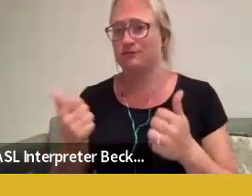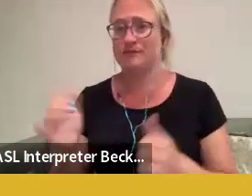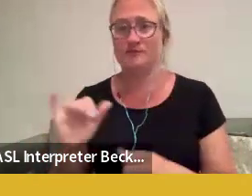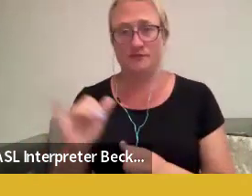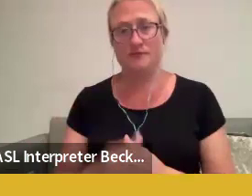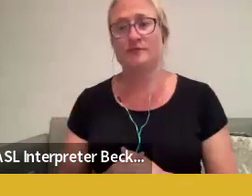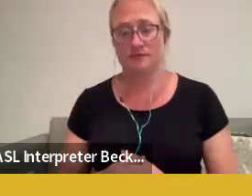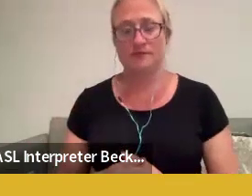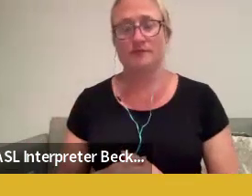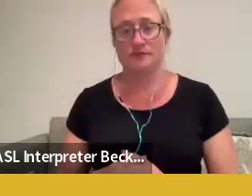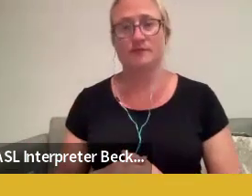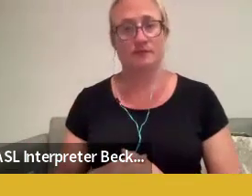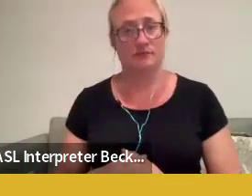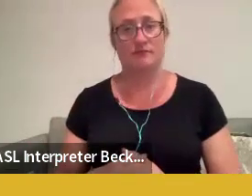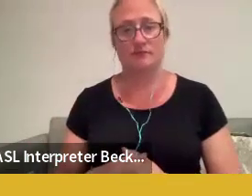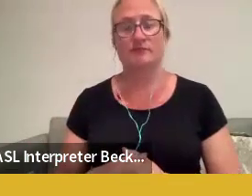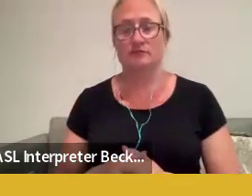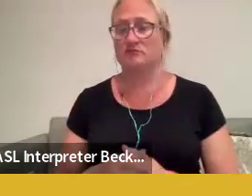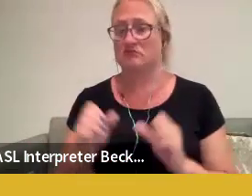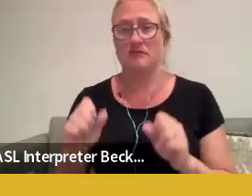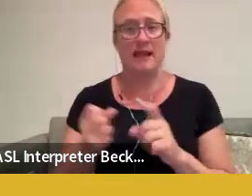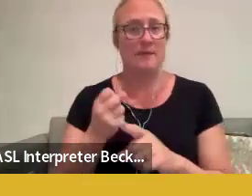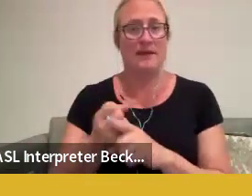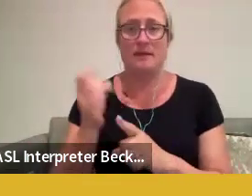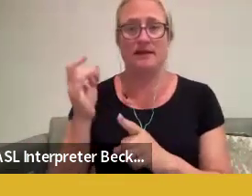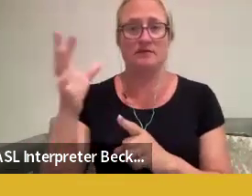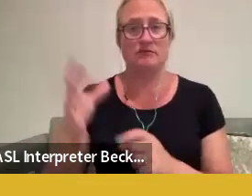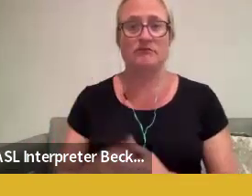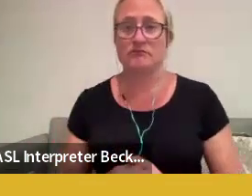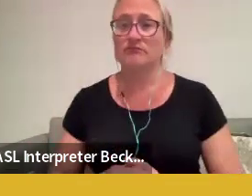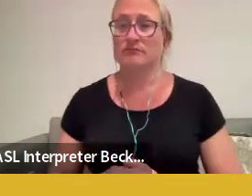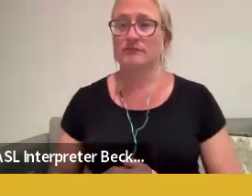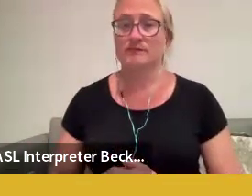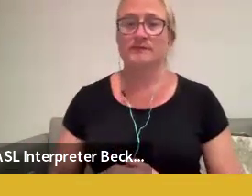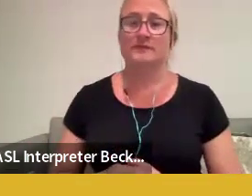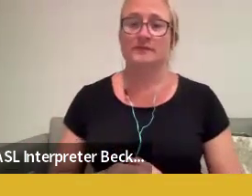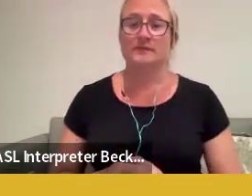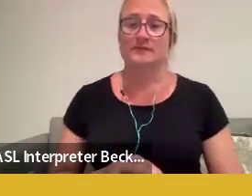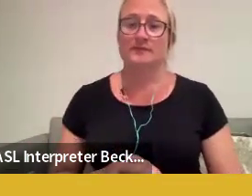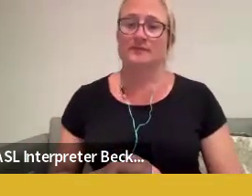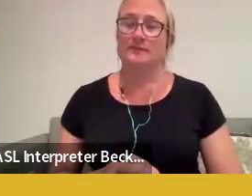for the cooling system is impacted by these medications um,